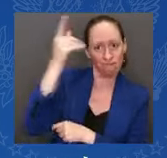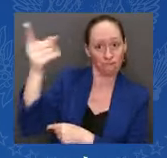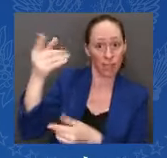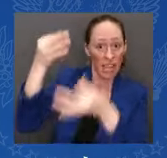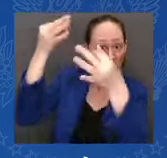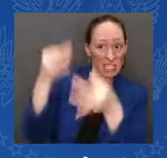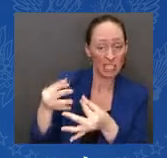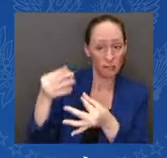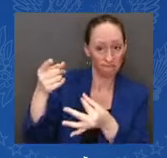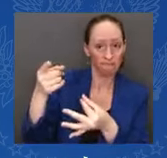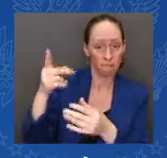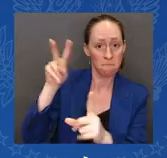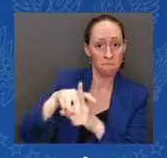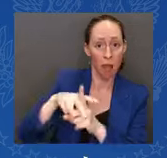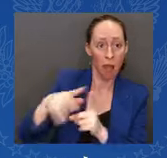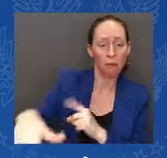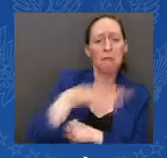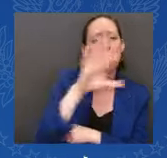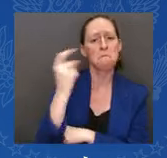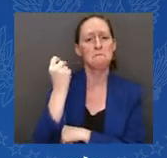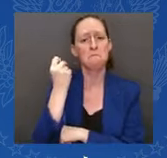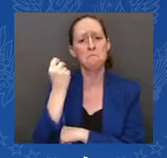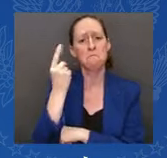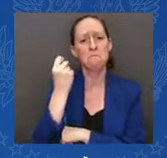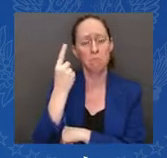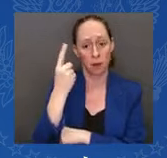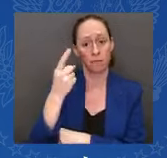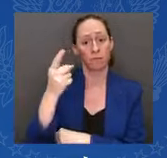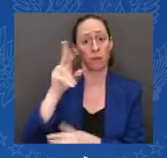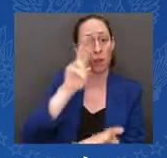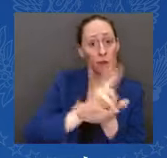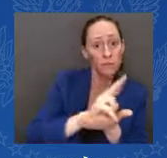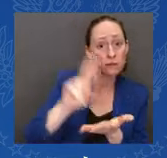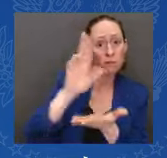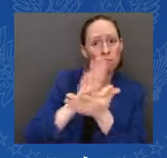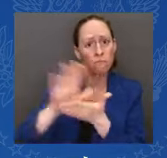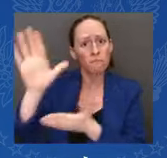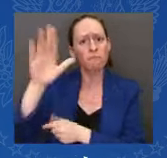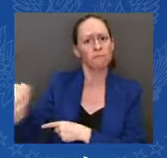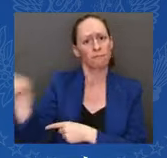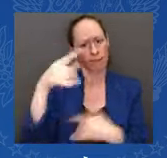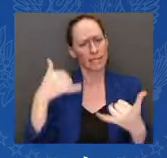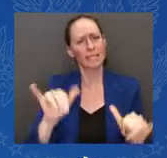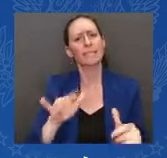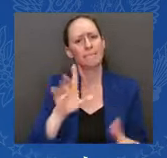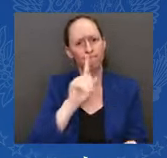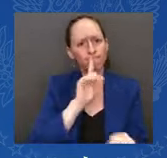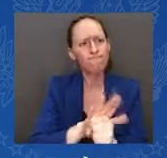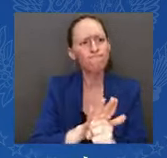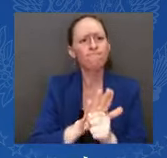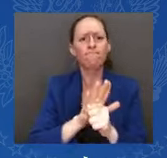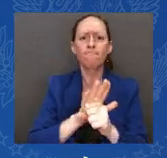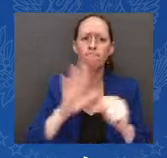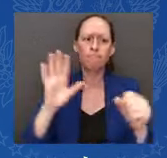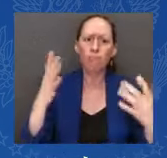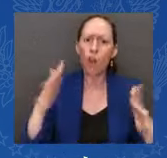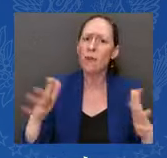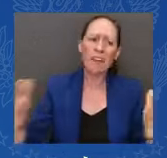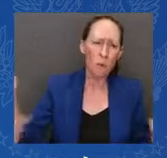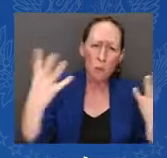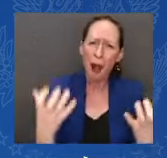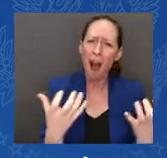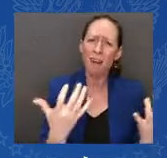commitment to ensure student bodies of diverse backgrounds and experience that reflect all of America. What